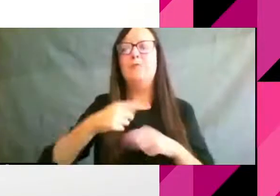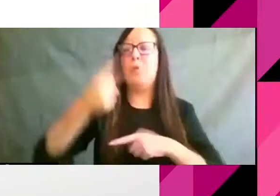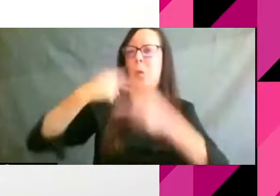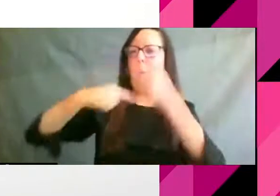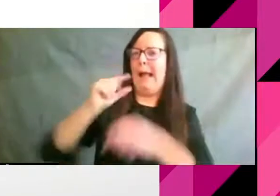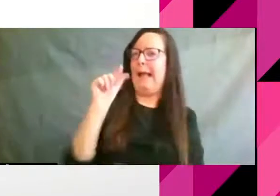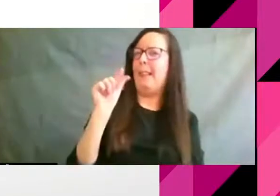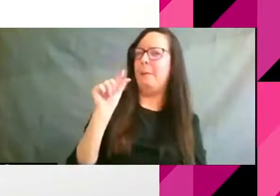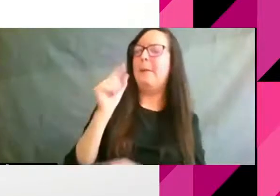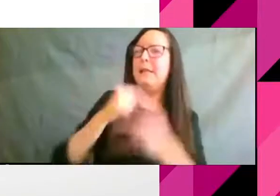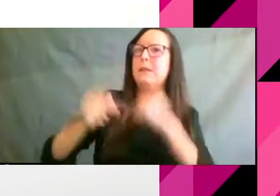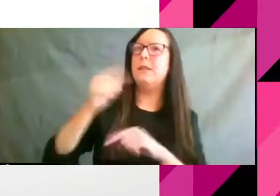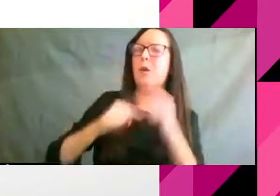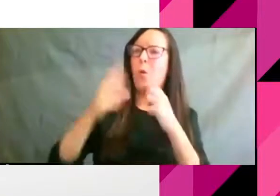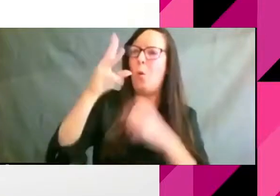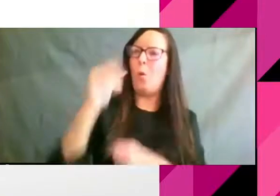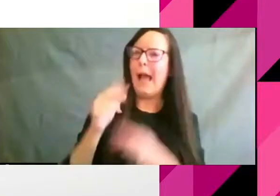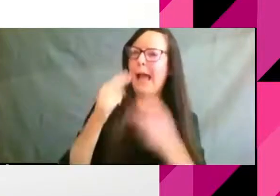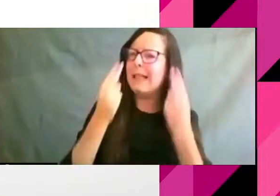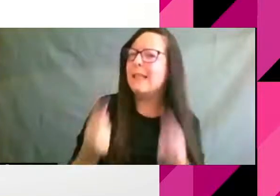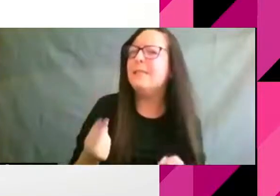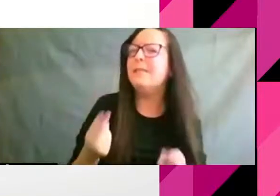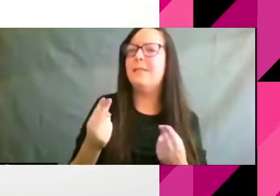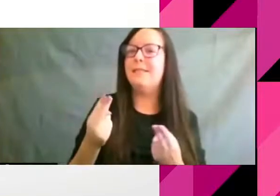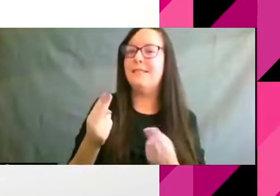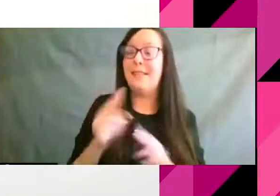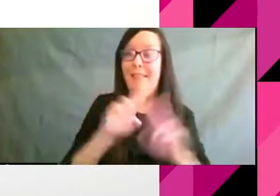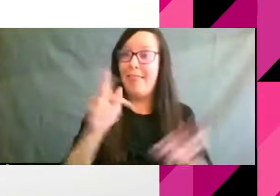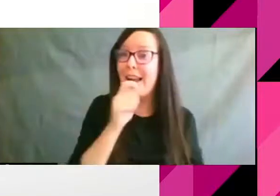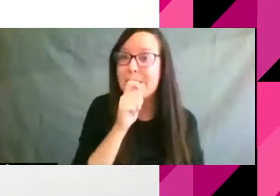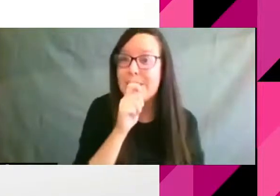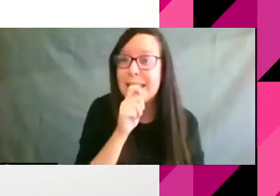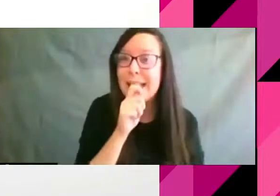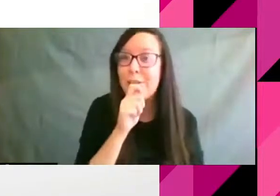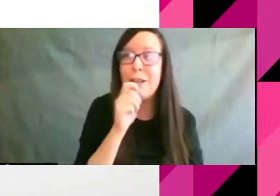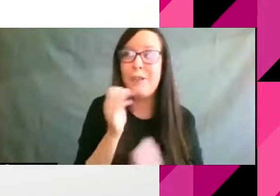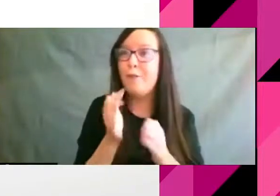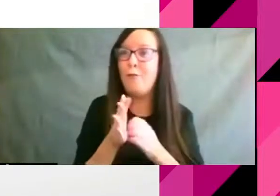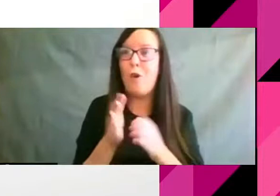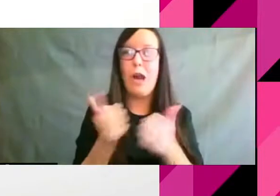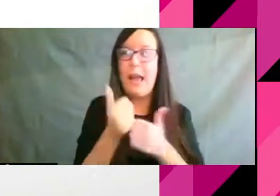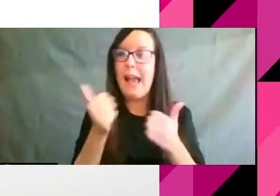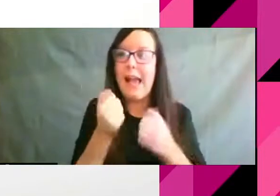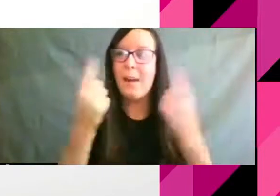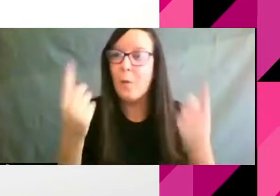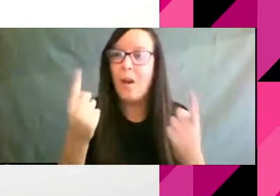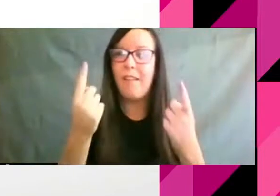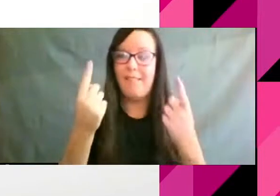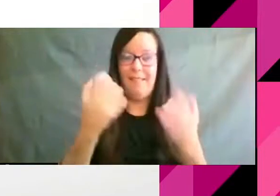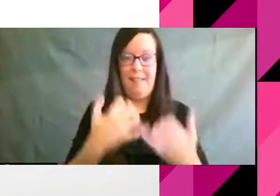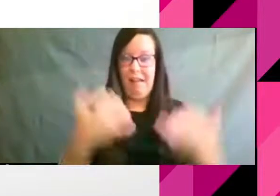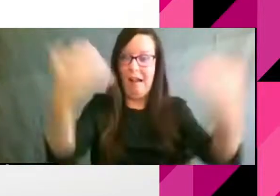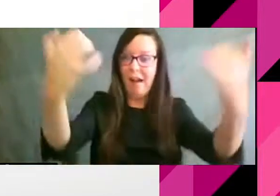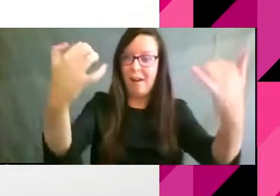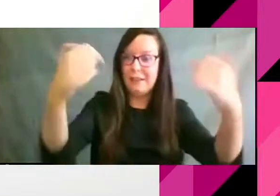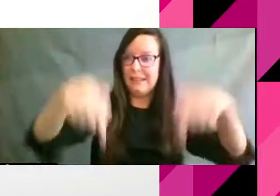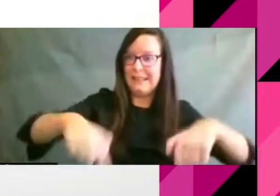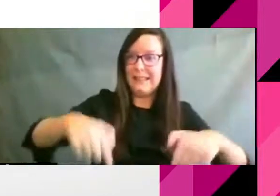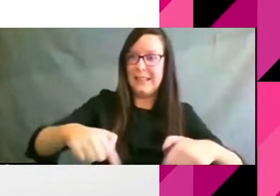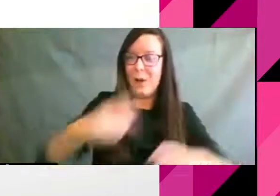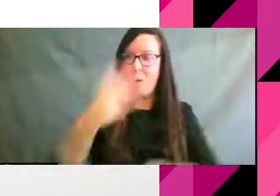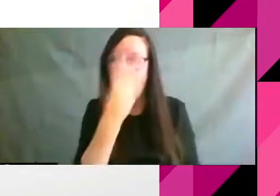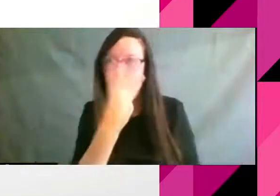need that. And of course, this is not secret for anyone and for all of those in the audience that are following the